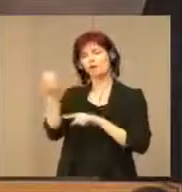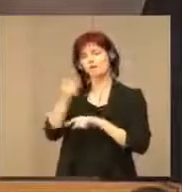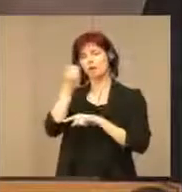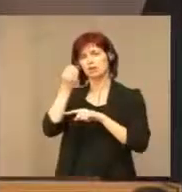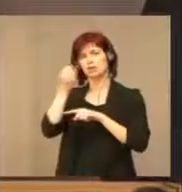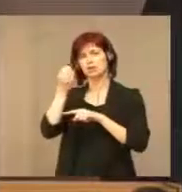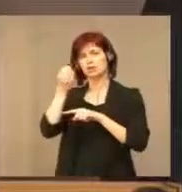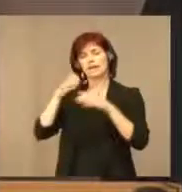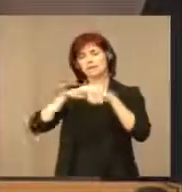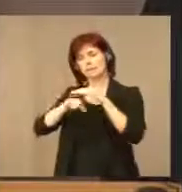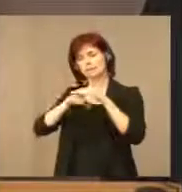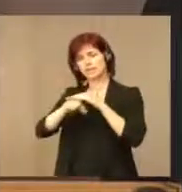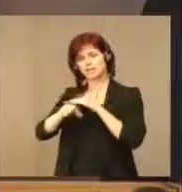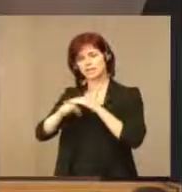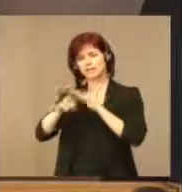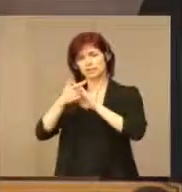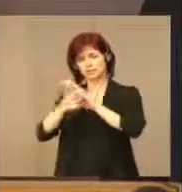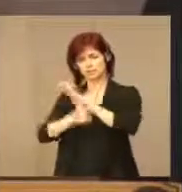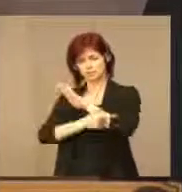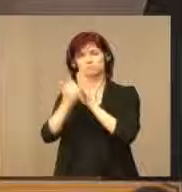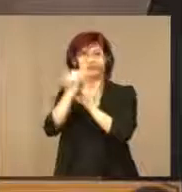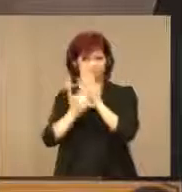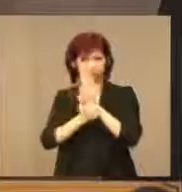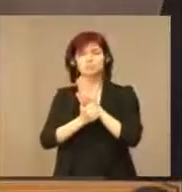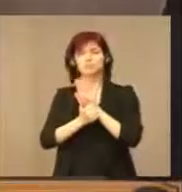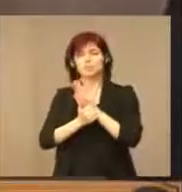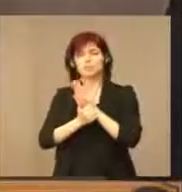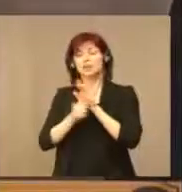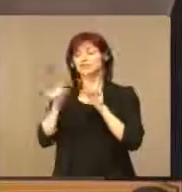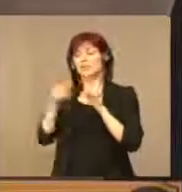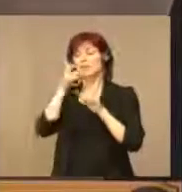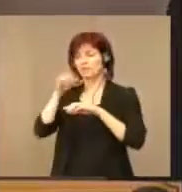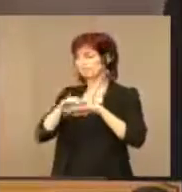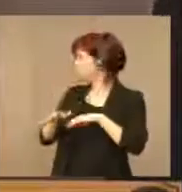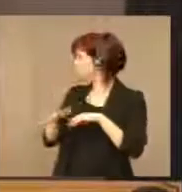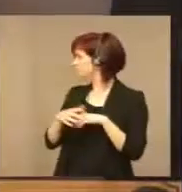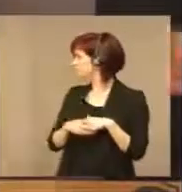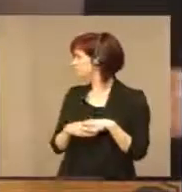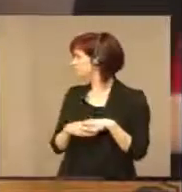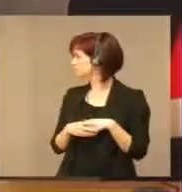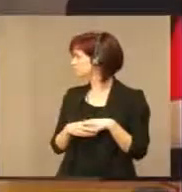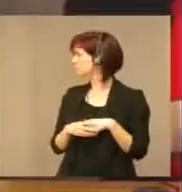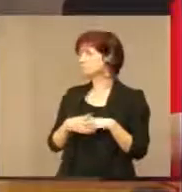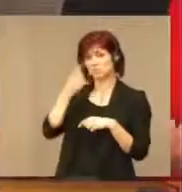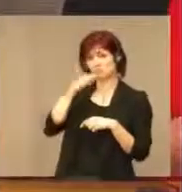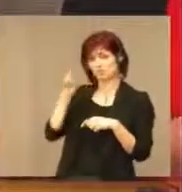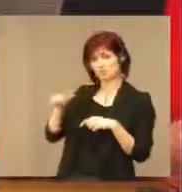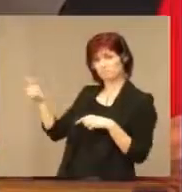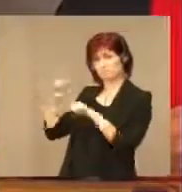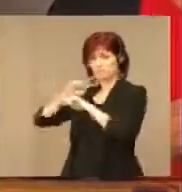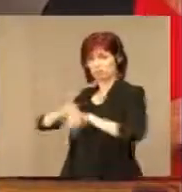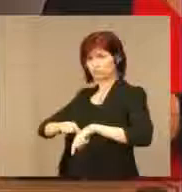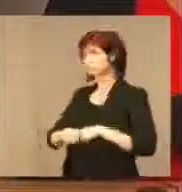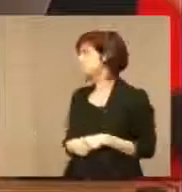public buildings and commercial wheelchair vehicular transportation? Would you know the answer to that, James? I would.